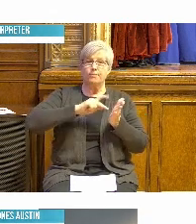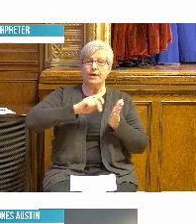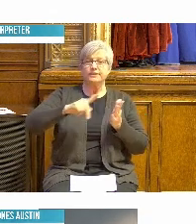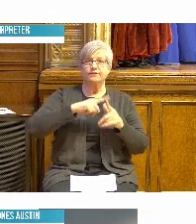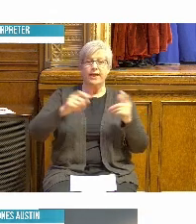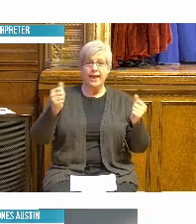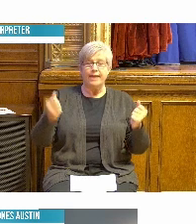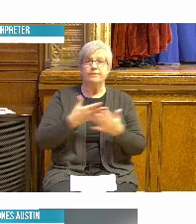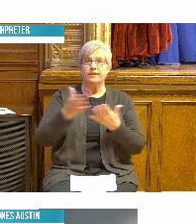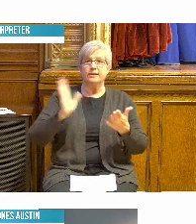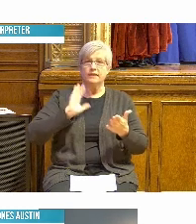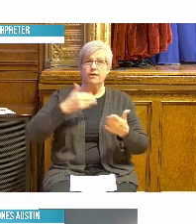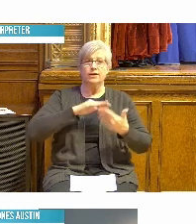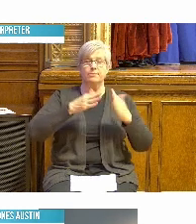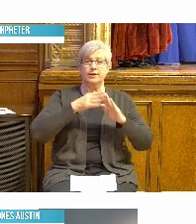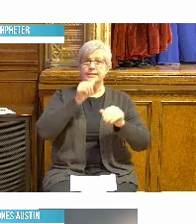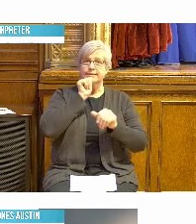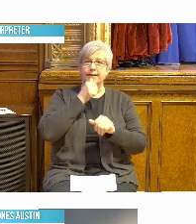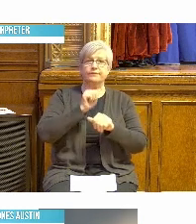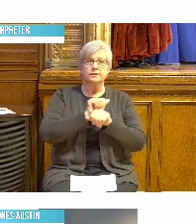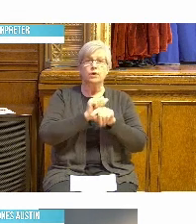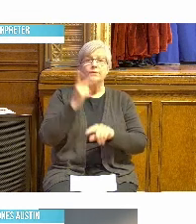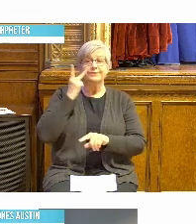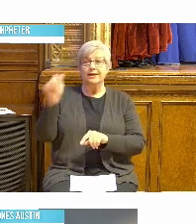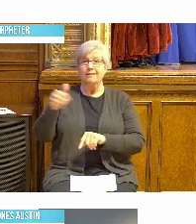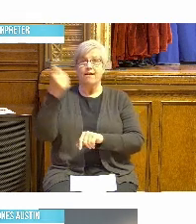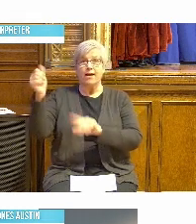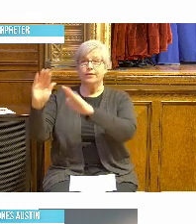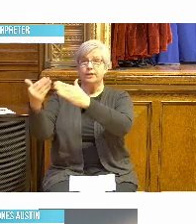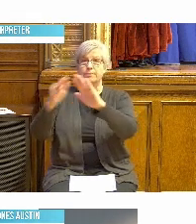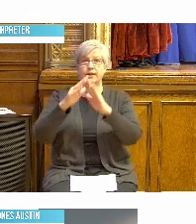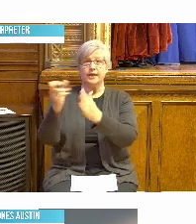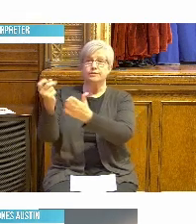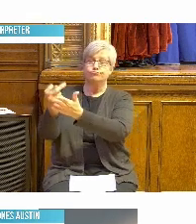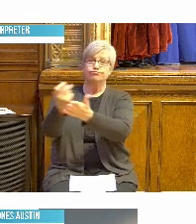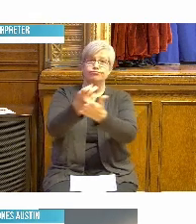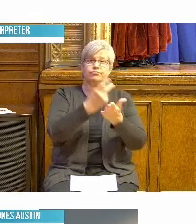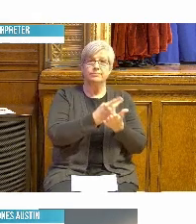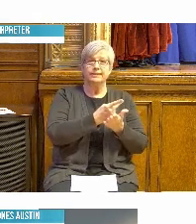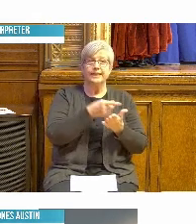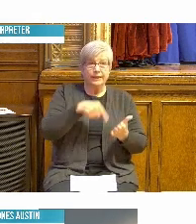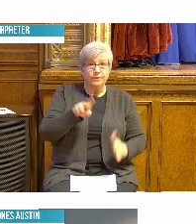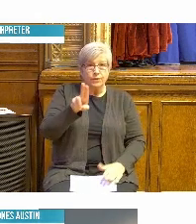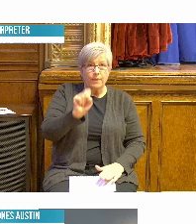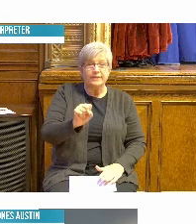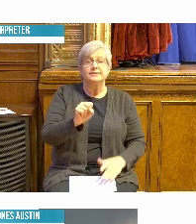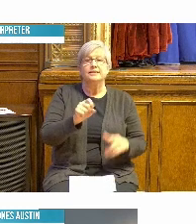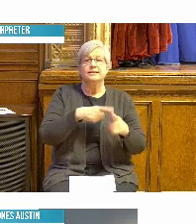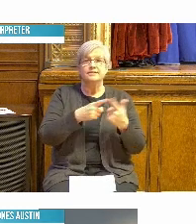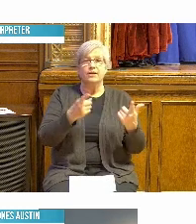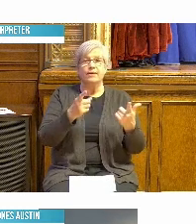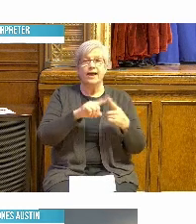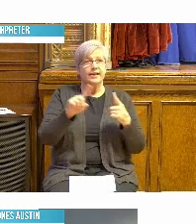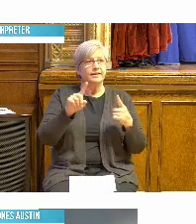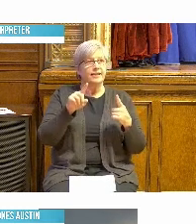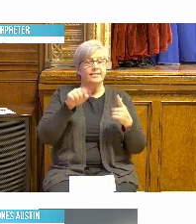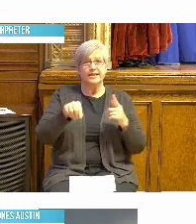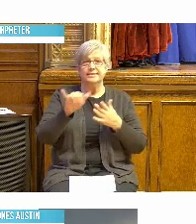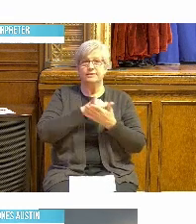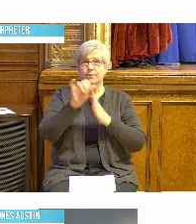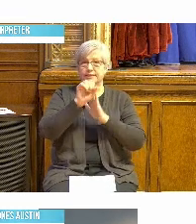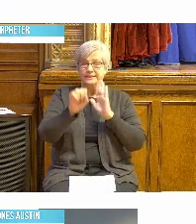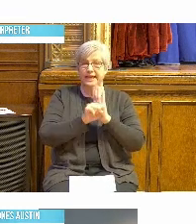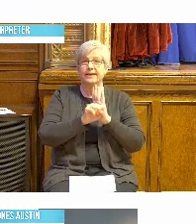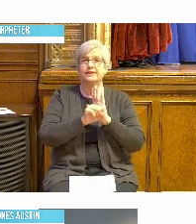we have endured. We've seen other communities receive reparations in these United States of America, as well as this state of New